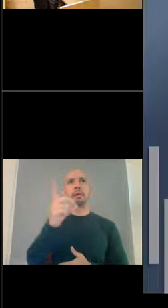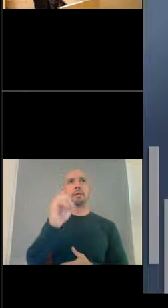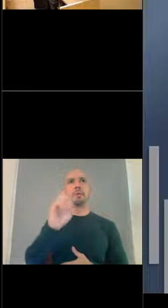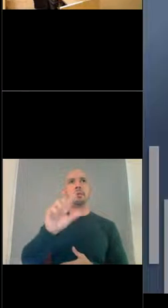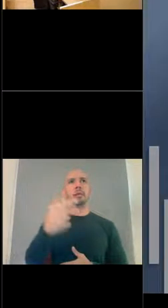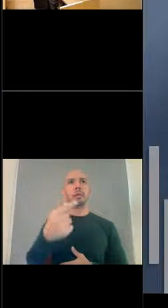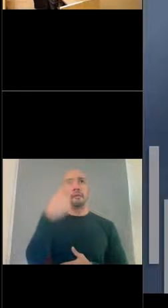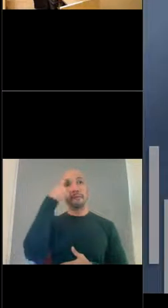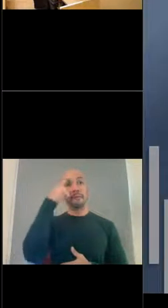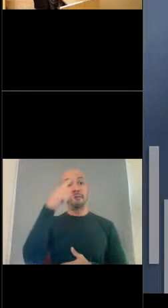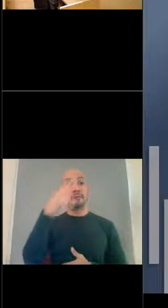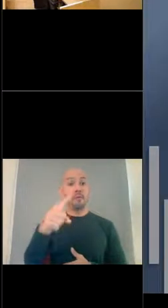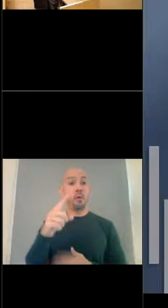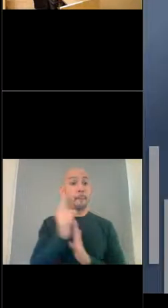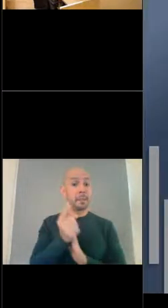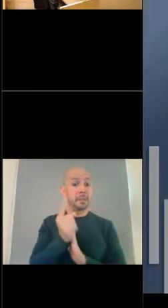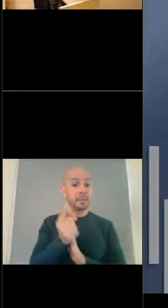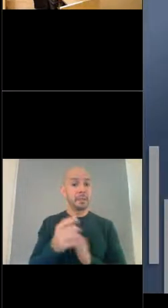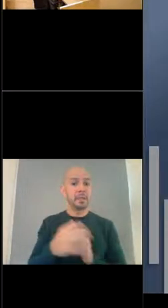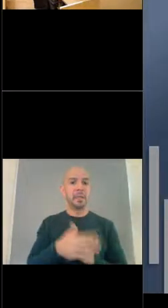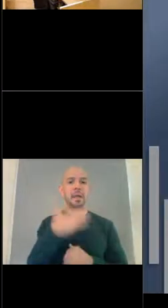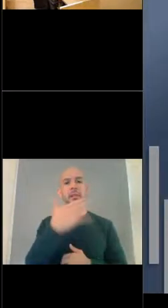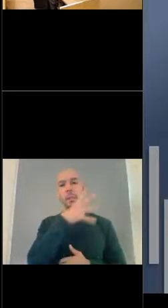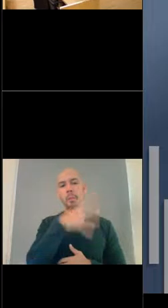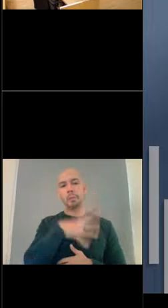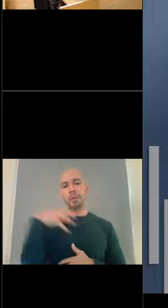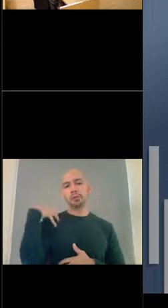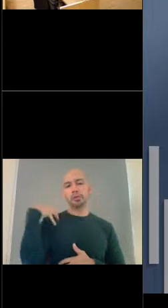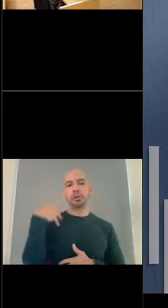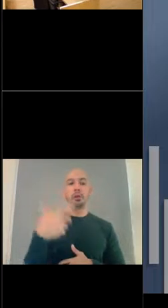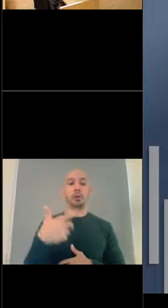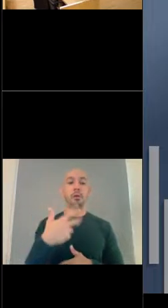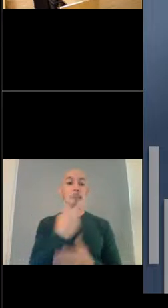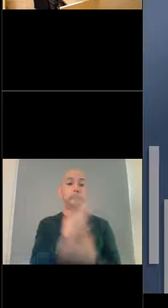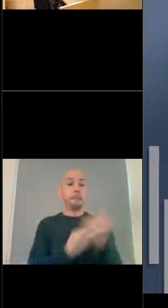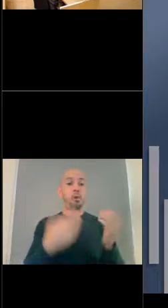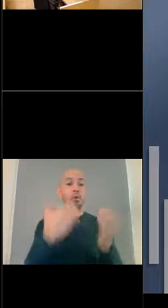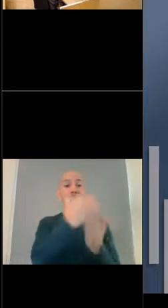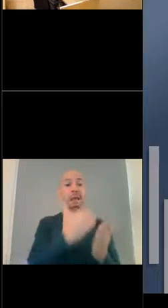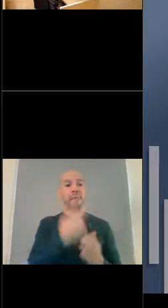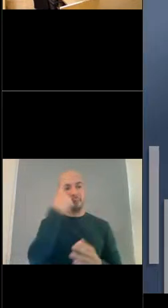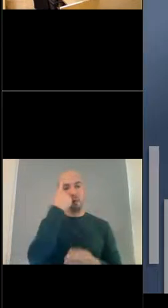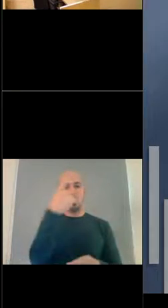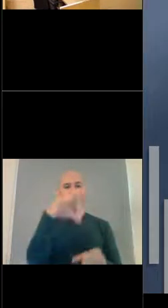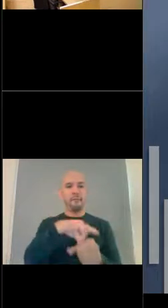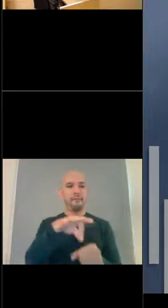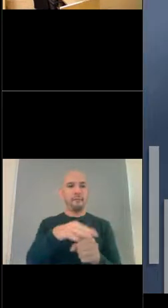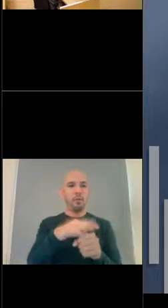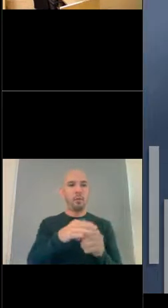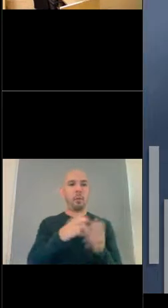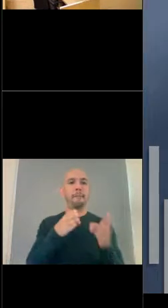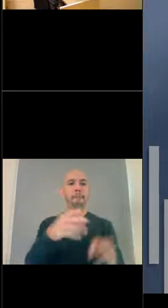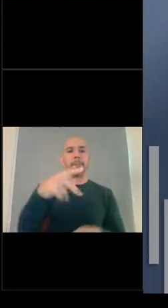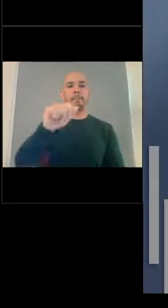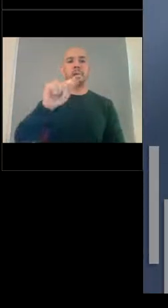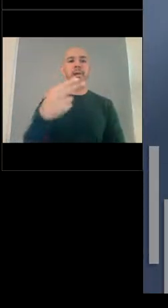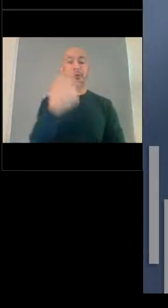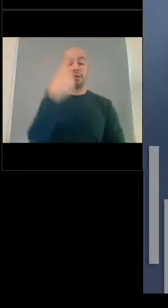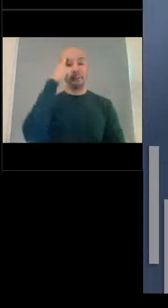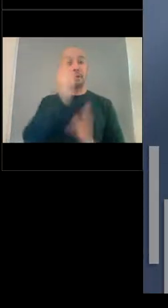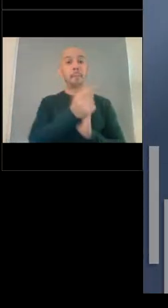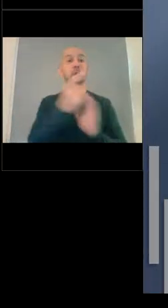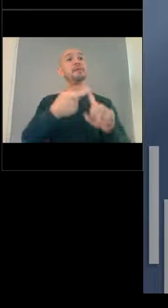for the approval of the minutes thank you madam chair we'll do both the items in one vote the tab three is the approval of the minutes from the june 29